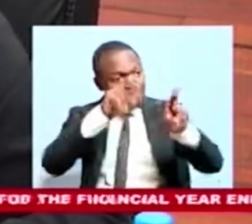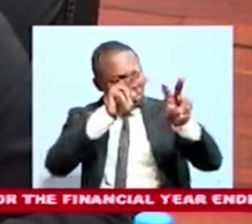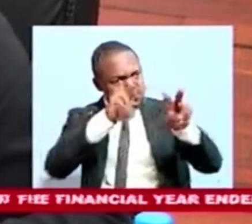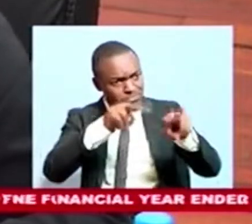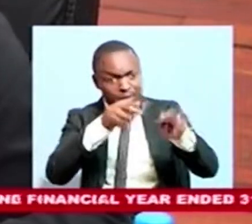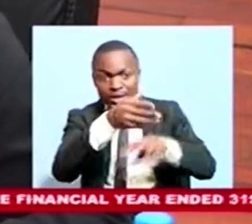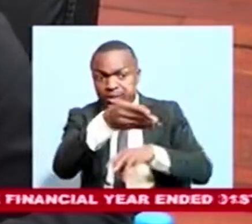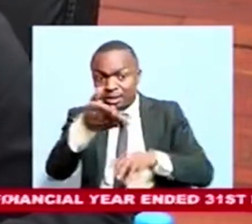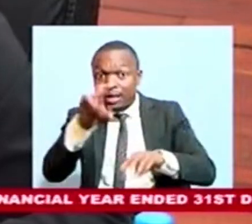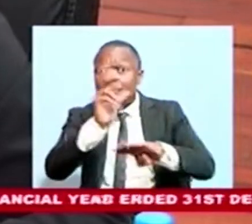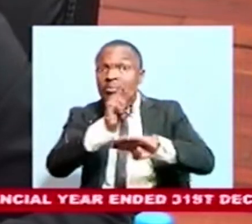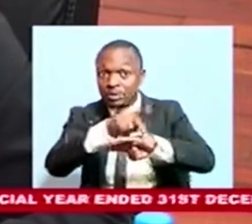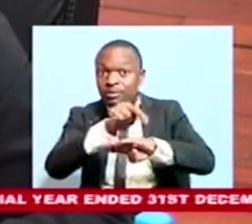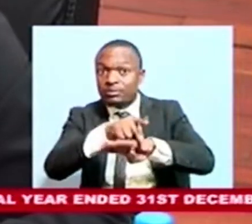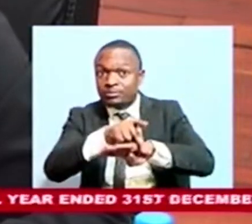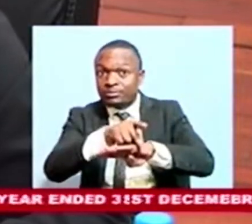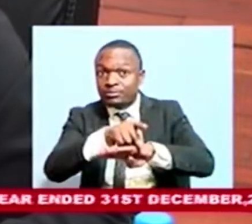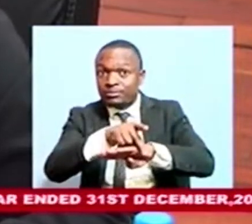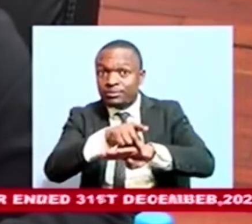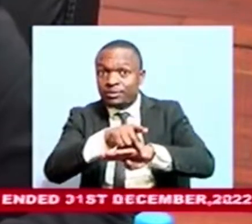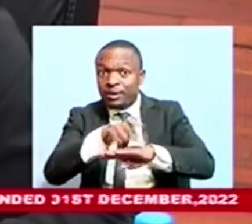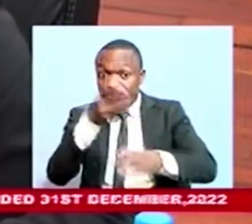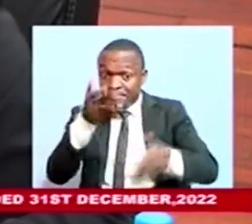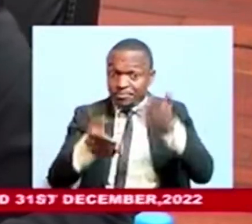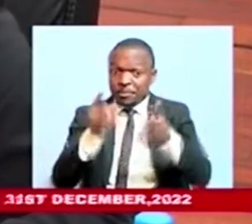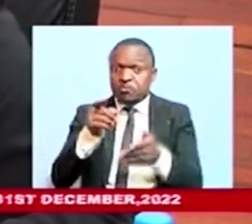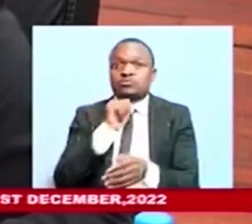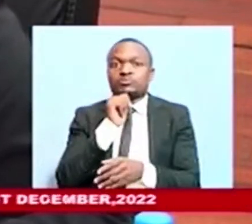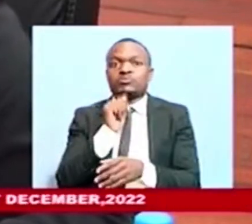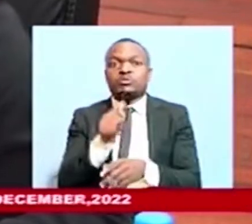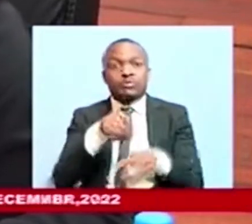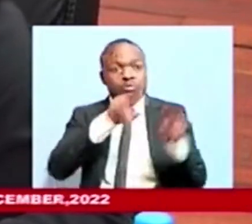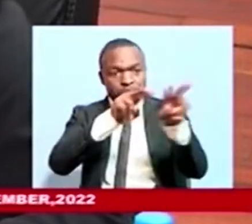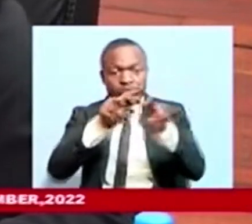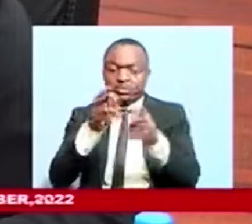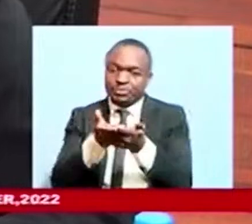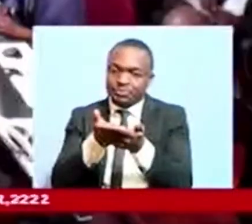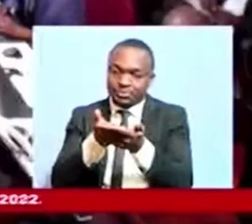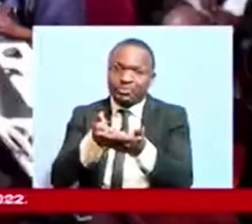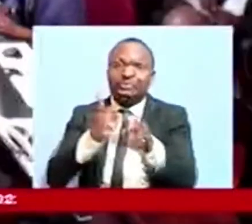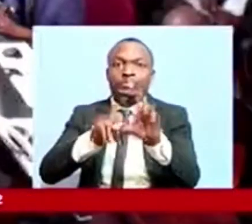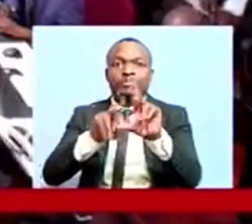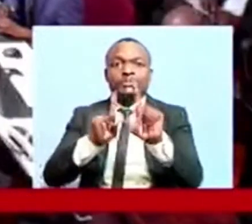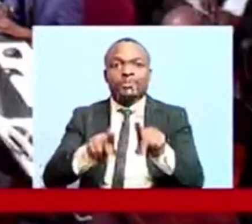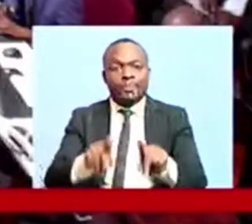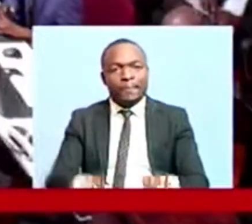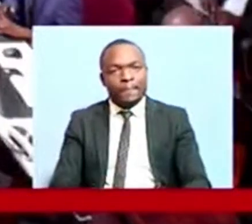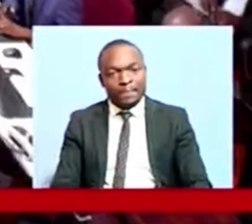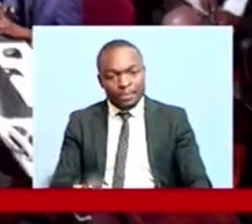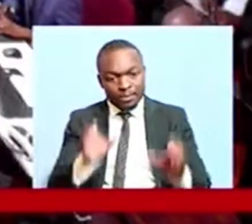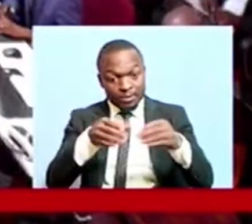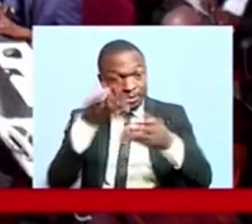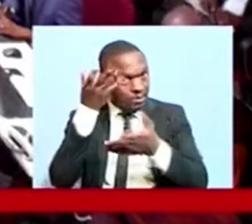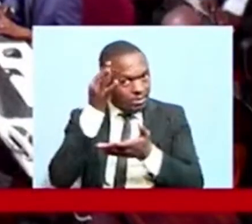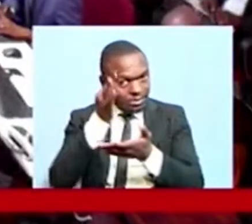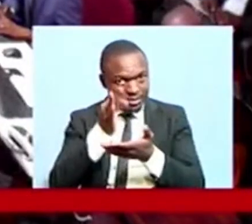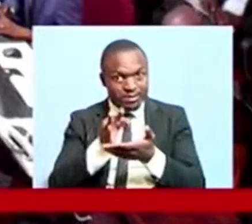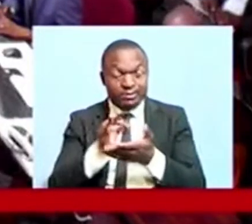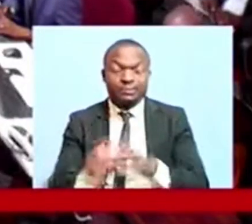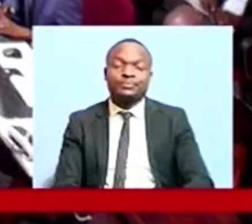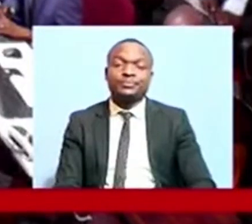monitoring these projects or you are not? I submit, Chair. Council Secretary.